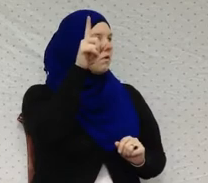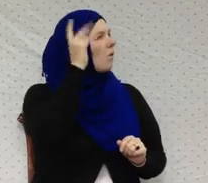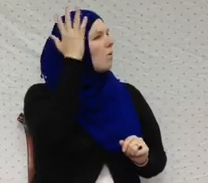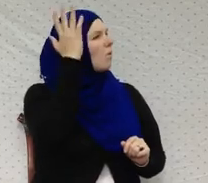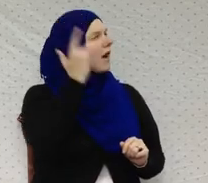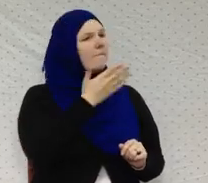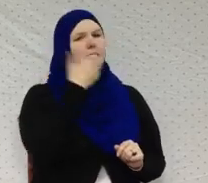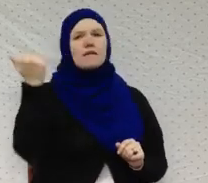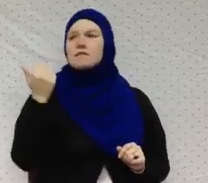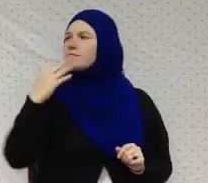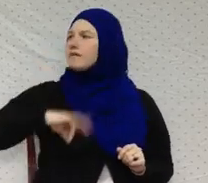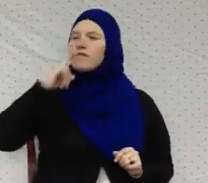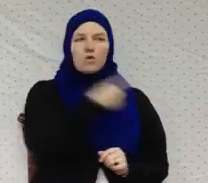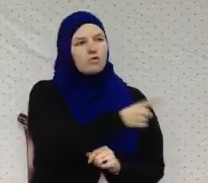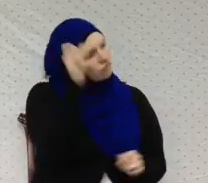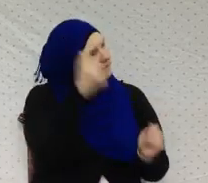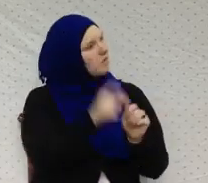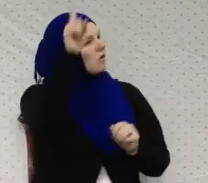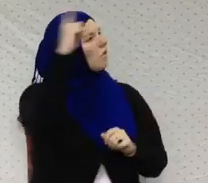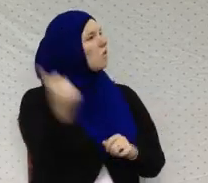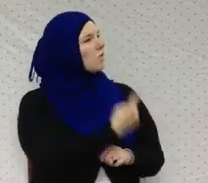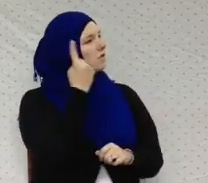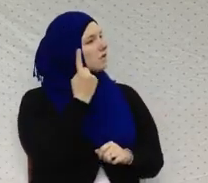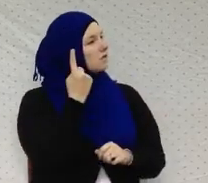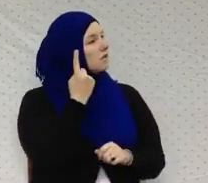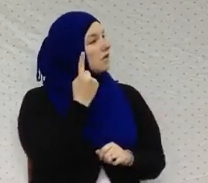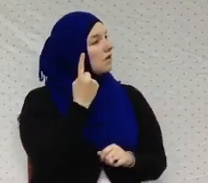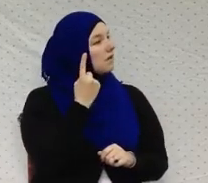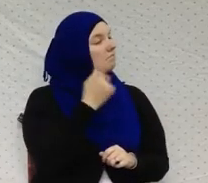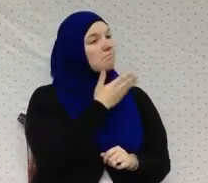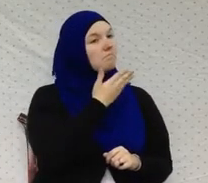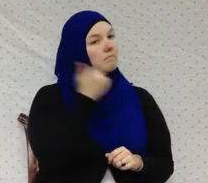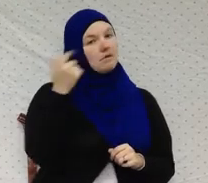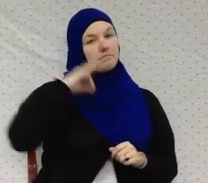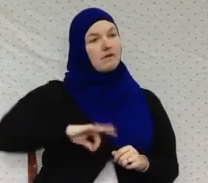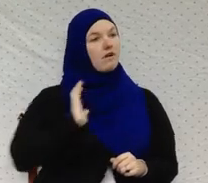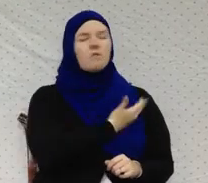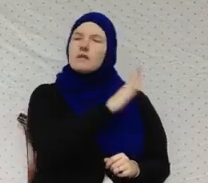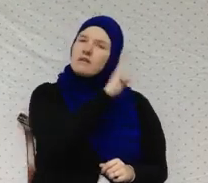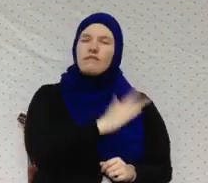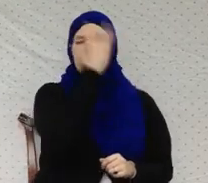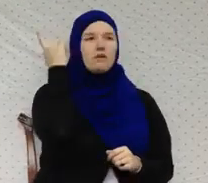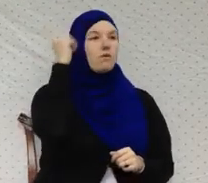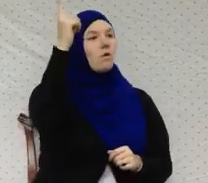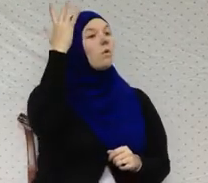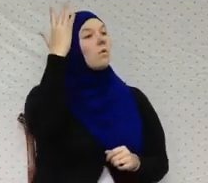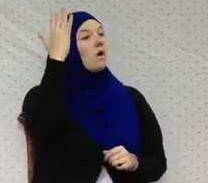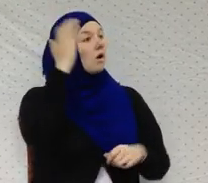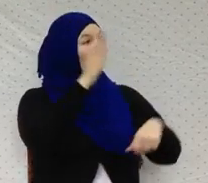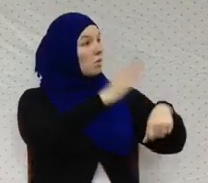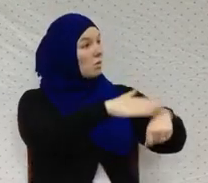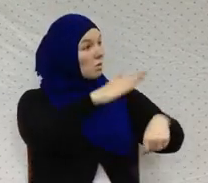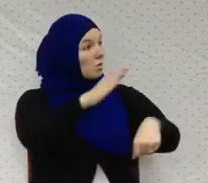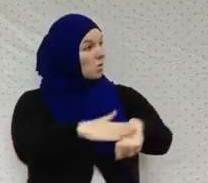Why? It is in your own best interest. It is in our best interest that we never forget